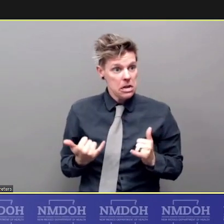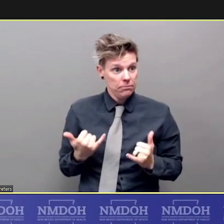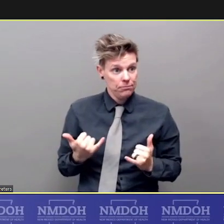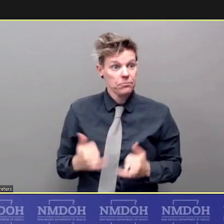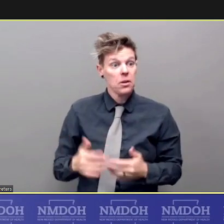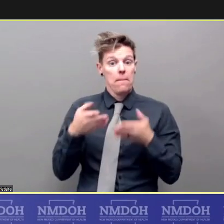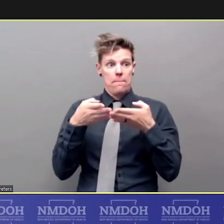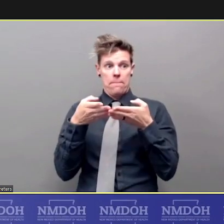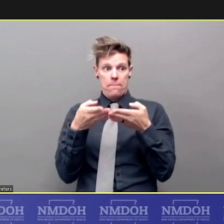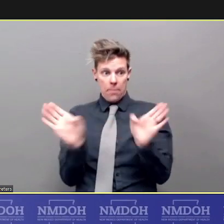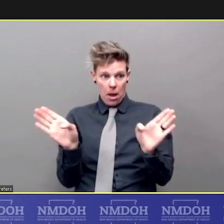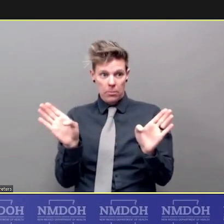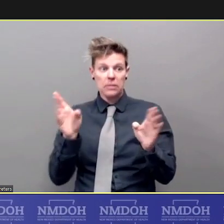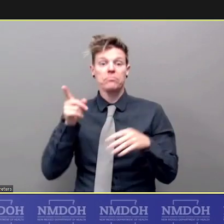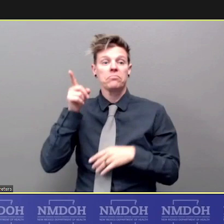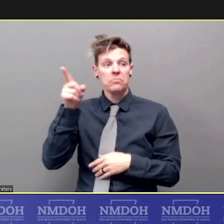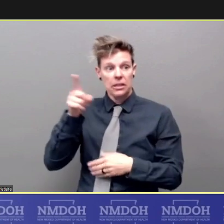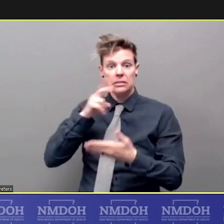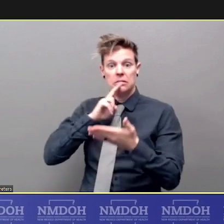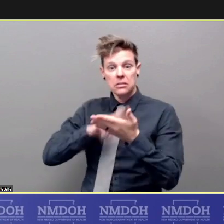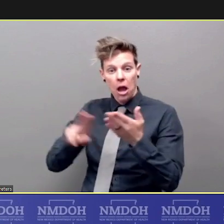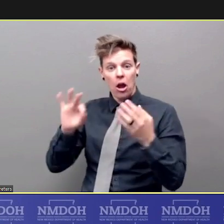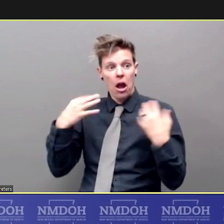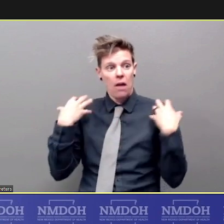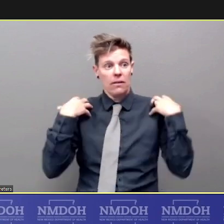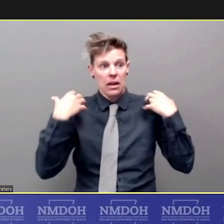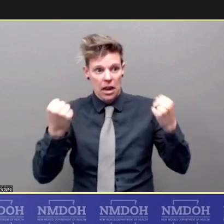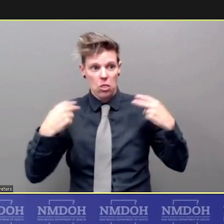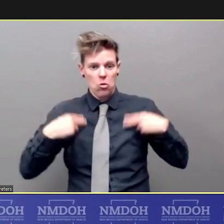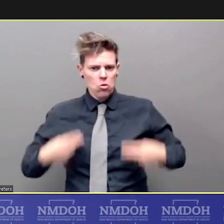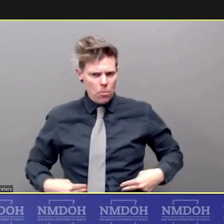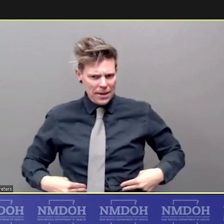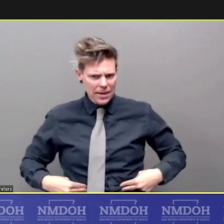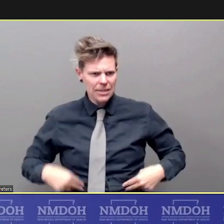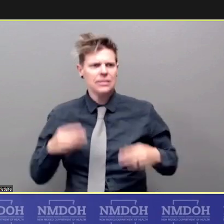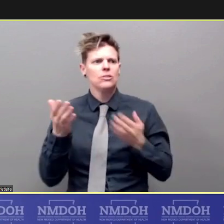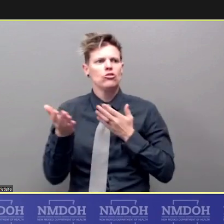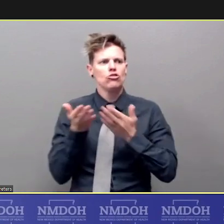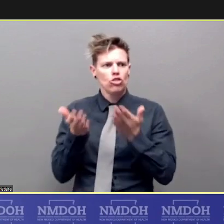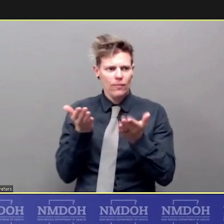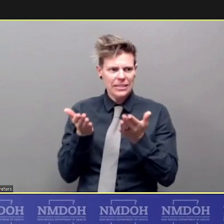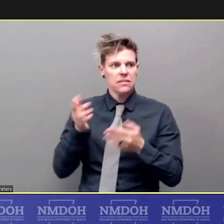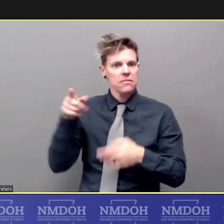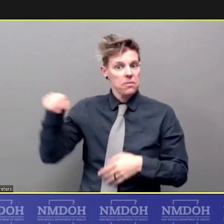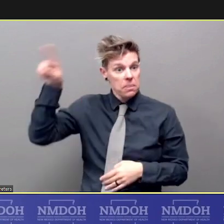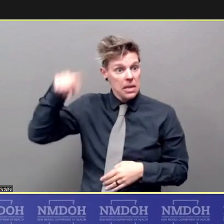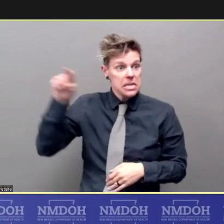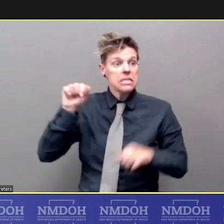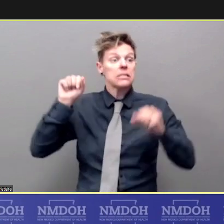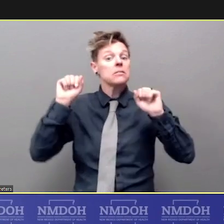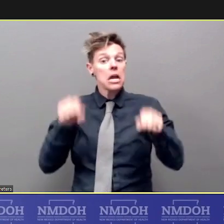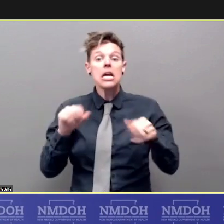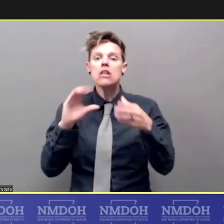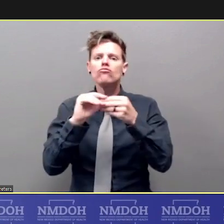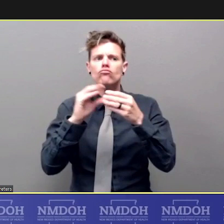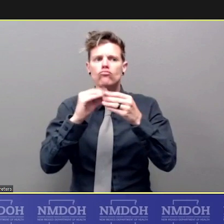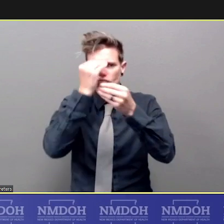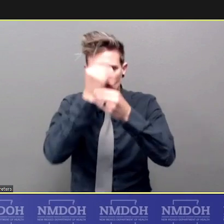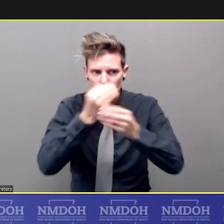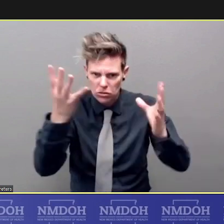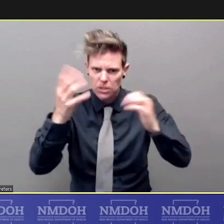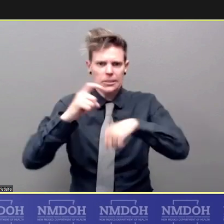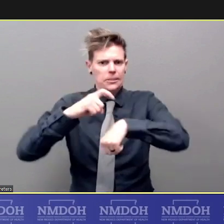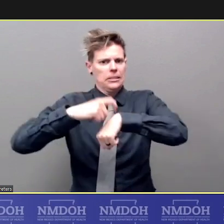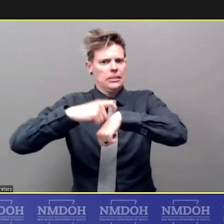Secretary of Health and Human Services, the law says they can declare or extend a public health emergency for up to